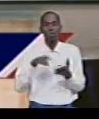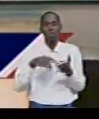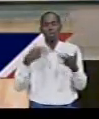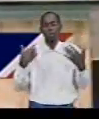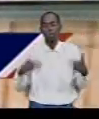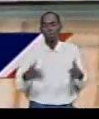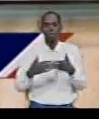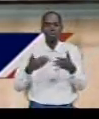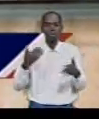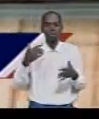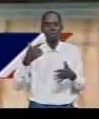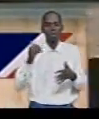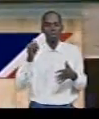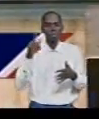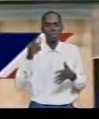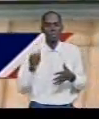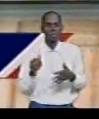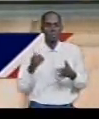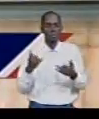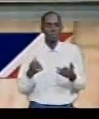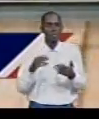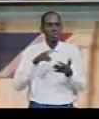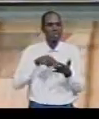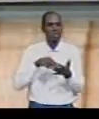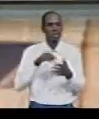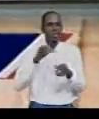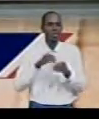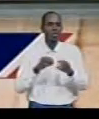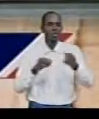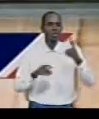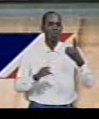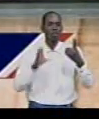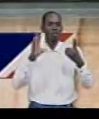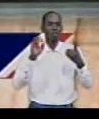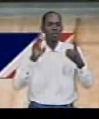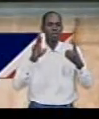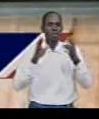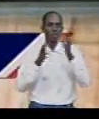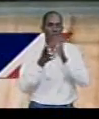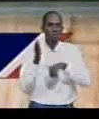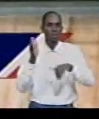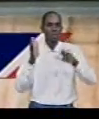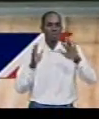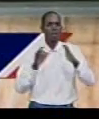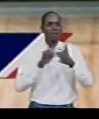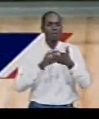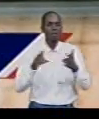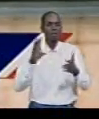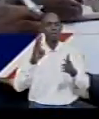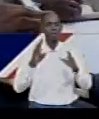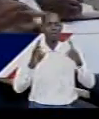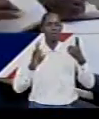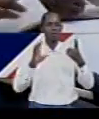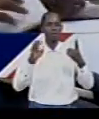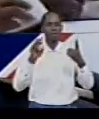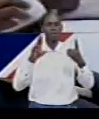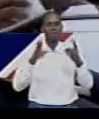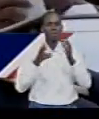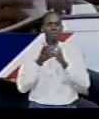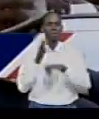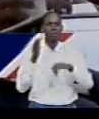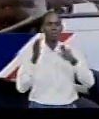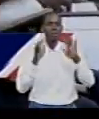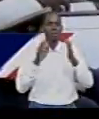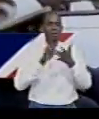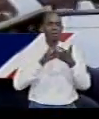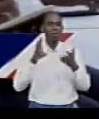see now in 1 Corinthians chapter 5, we're looking at verse 6. 1 Corinthians chapter 5, verse 6,